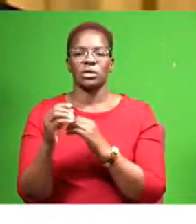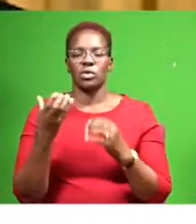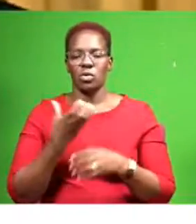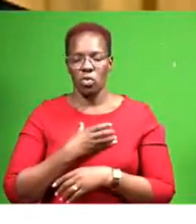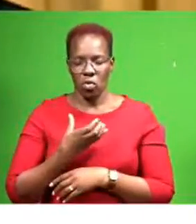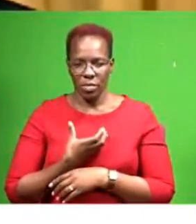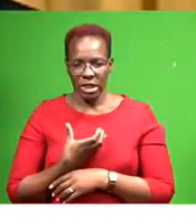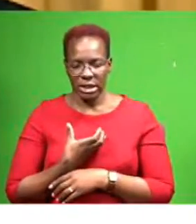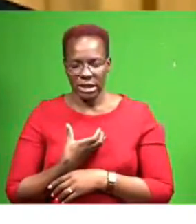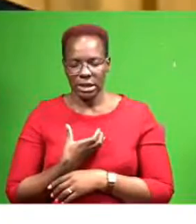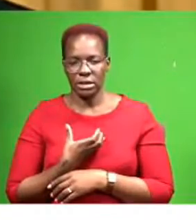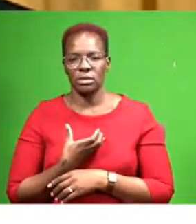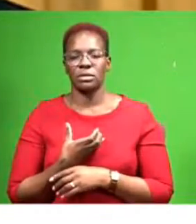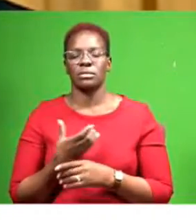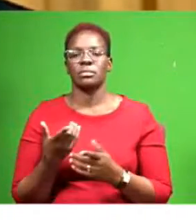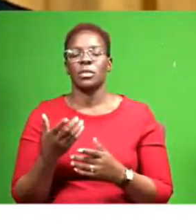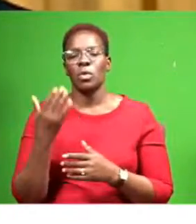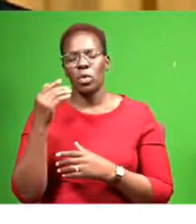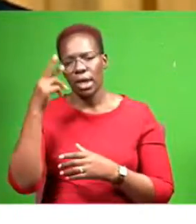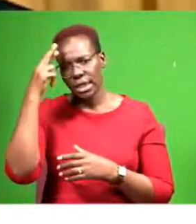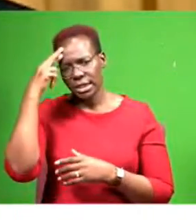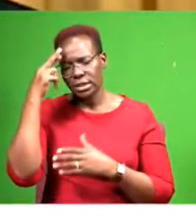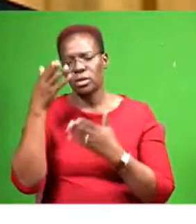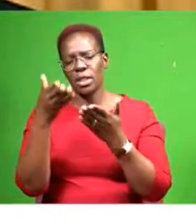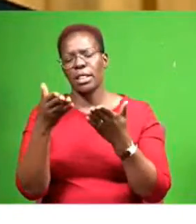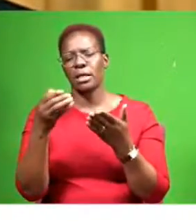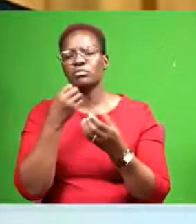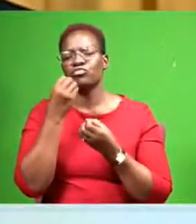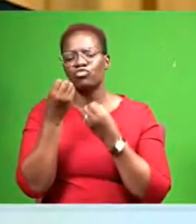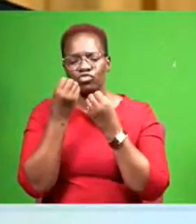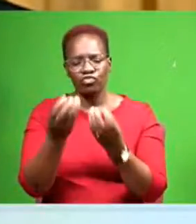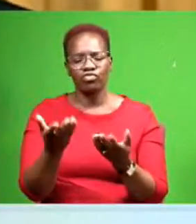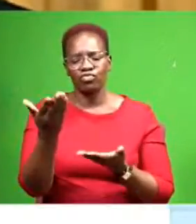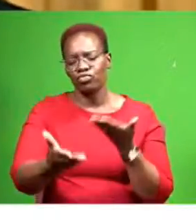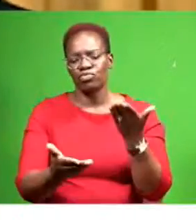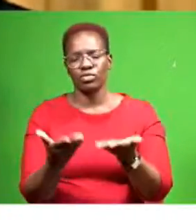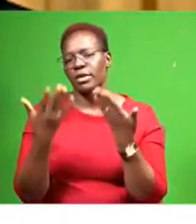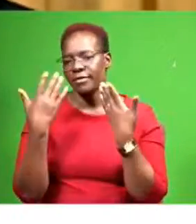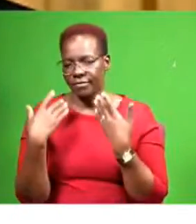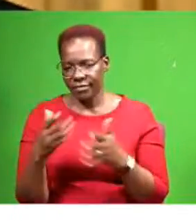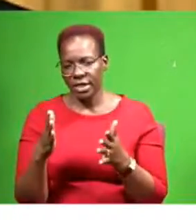Steering Committee for the reasons that have been stated by